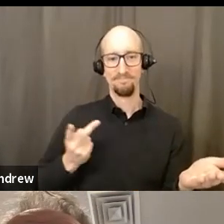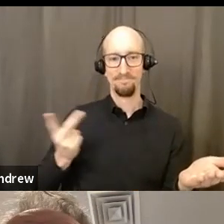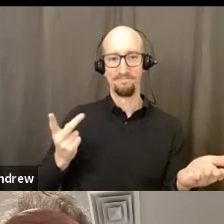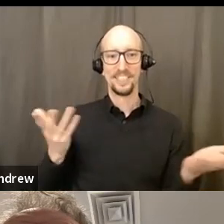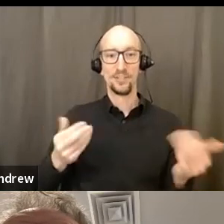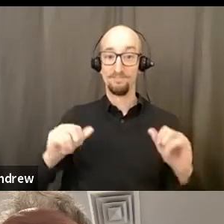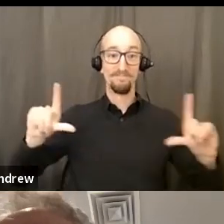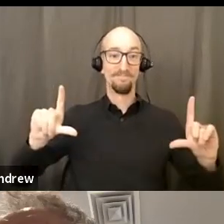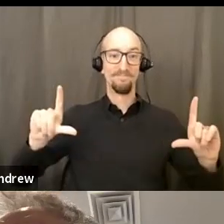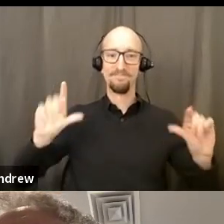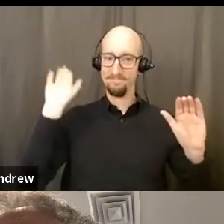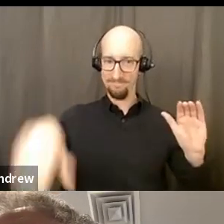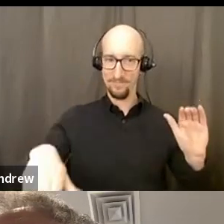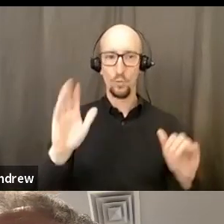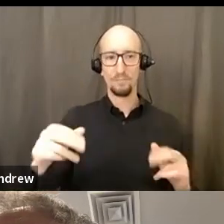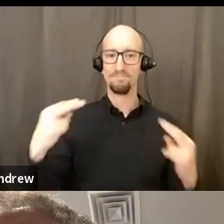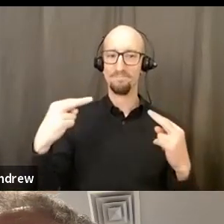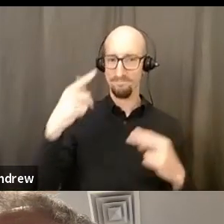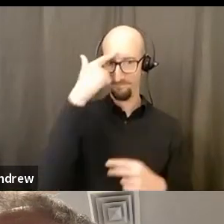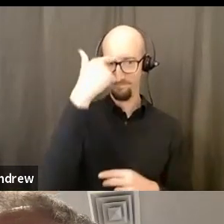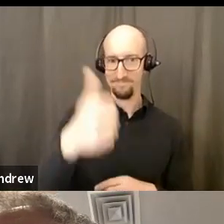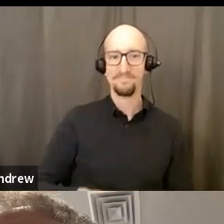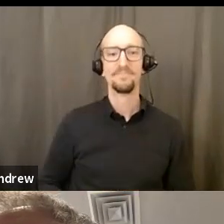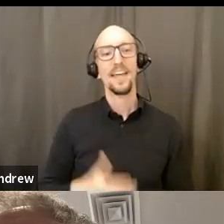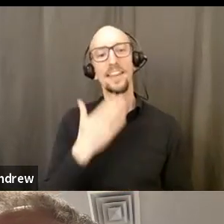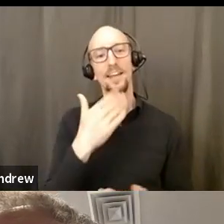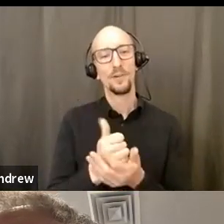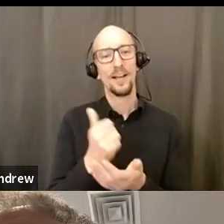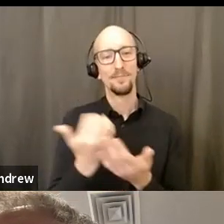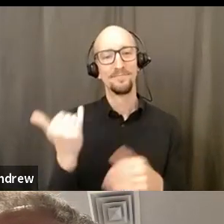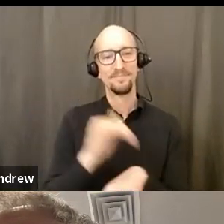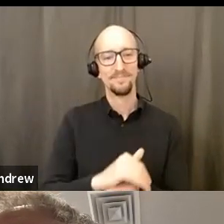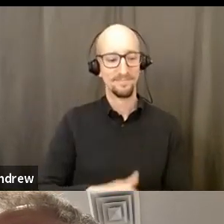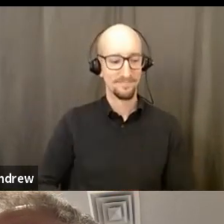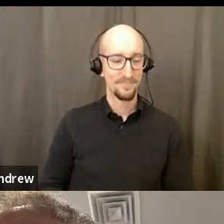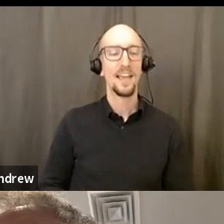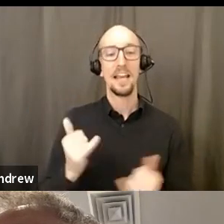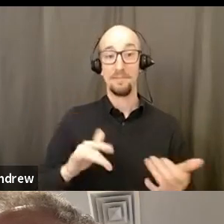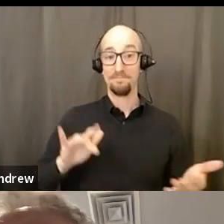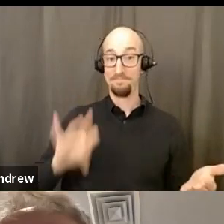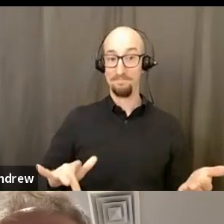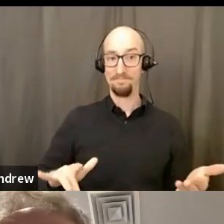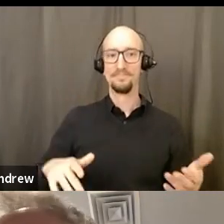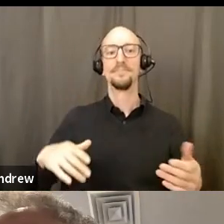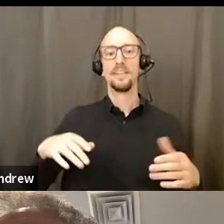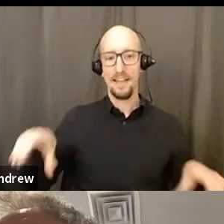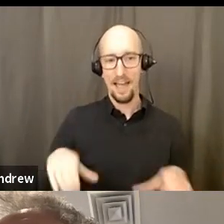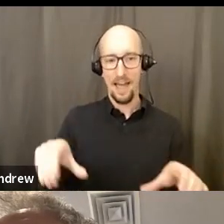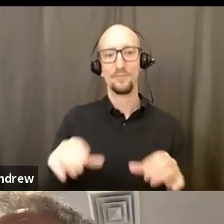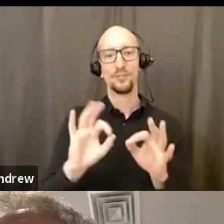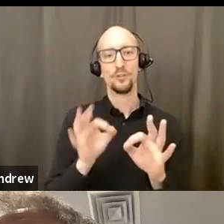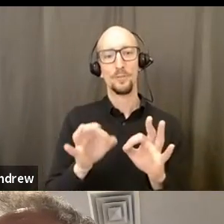all for assisting us this evening. We will now activate the interpretation icon at the bottom of your